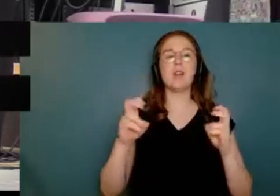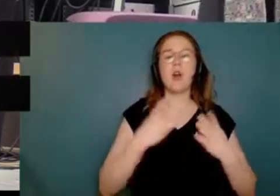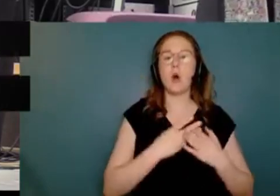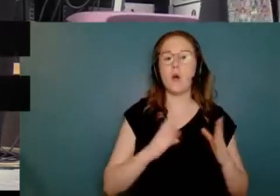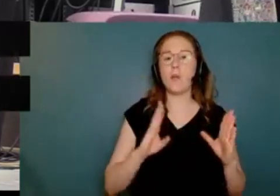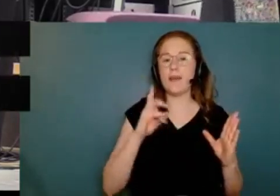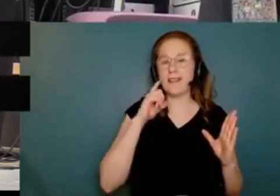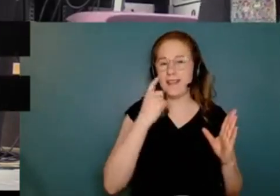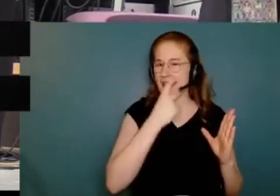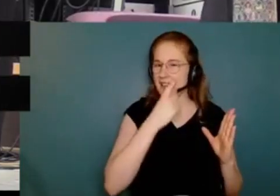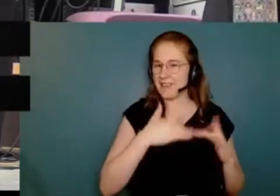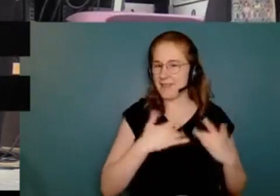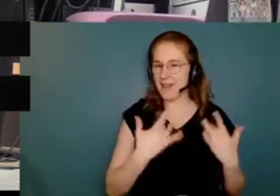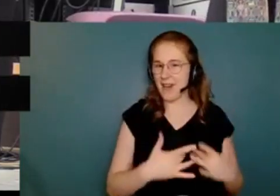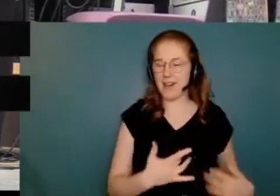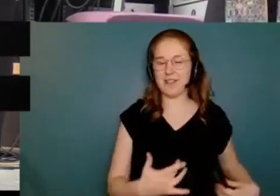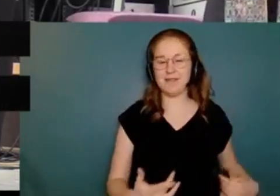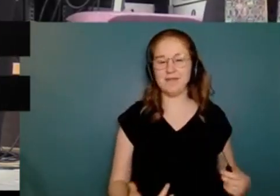Heart."